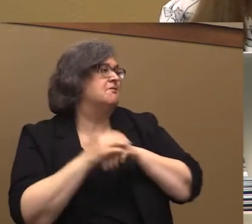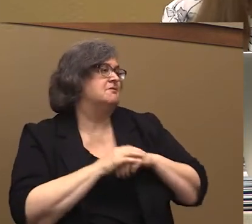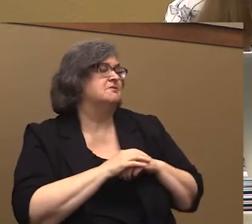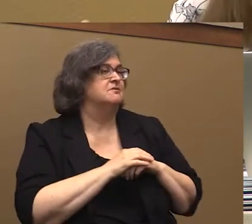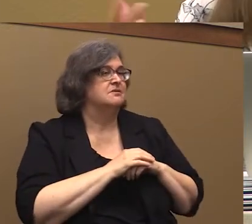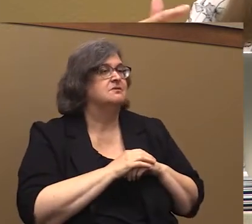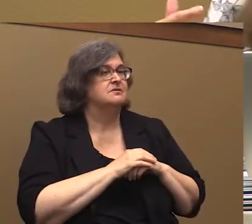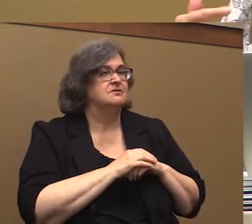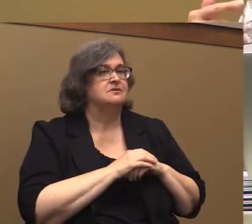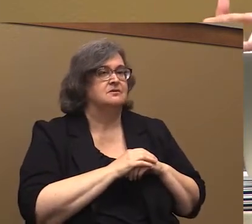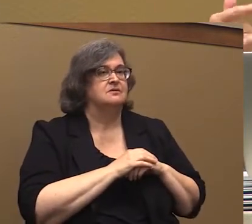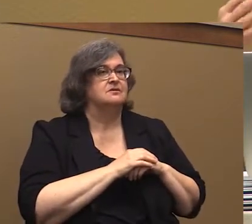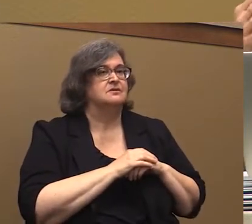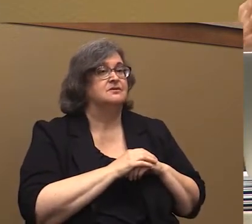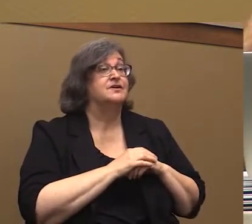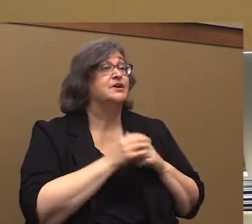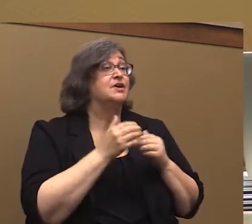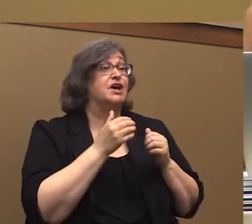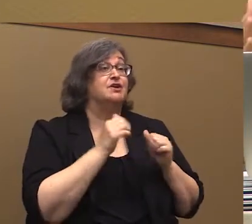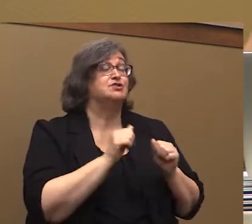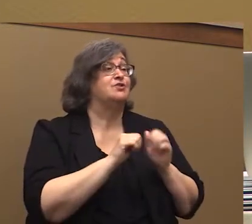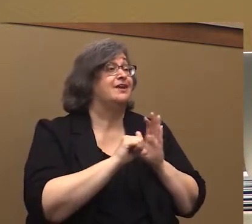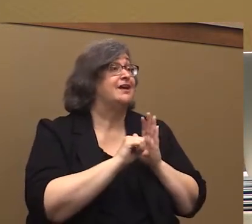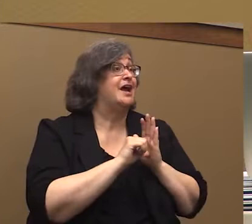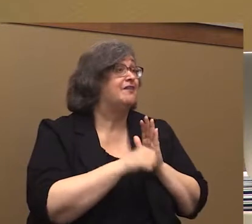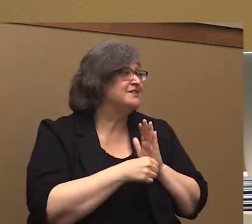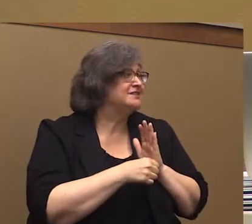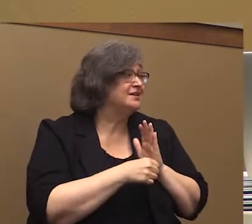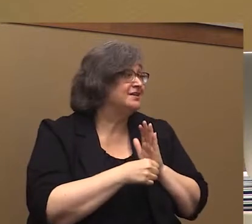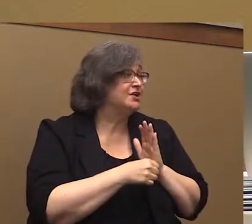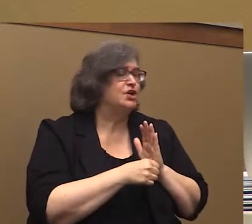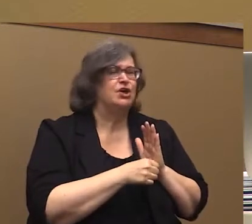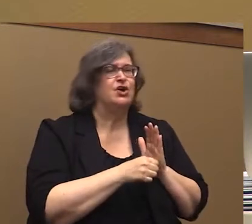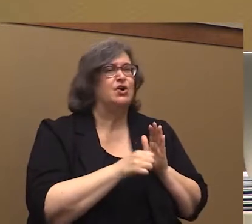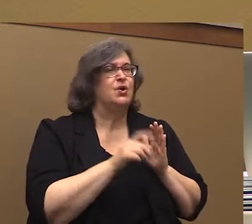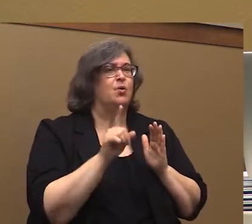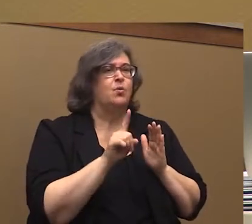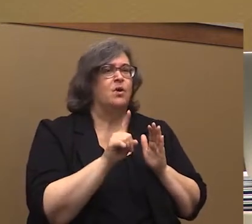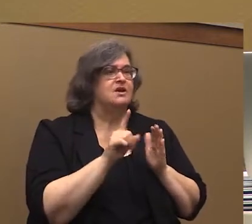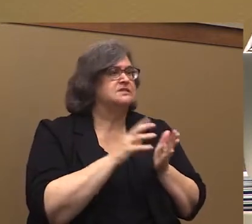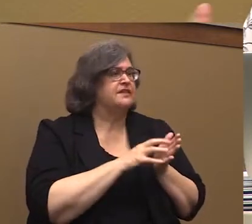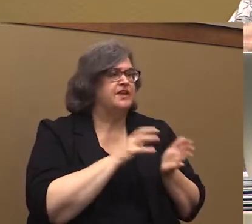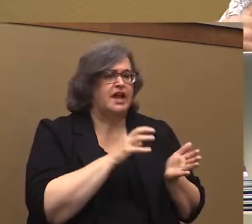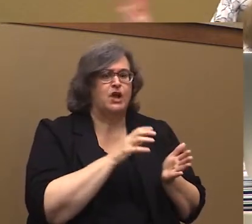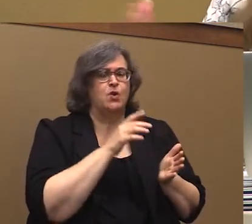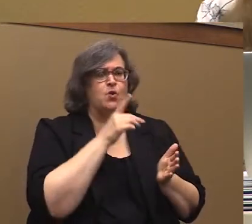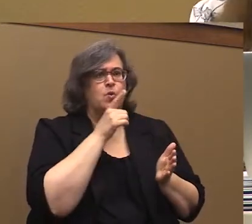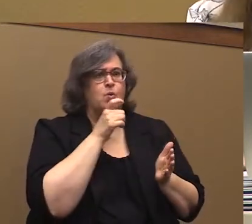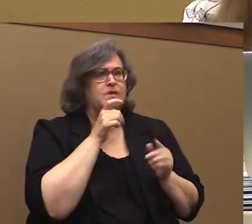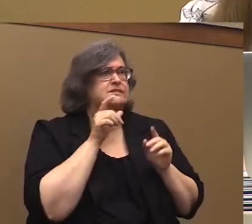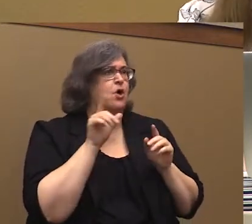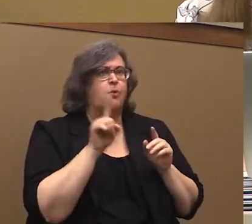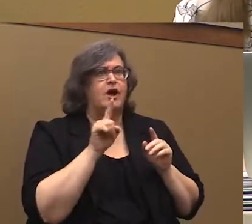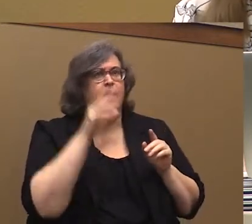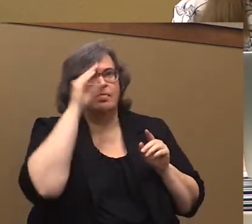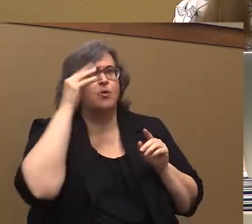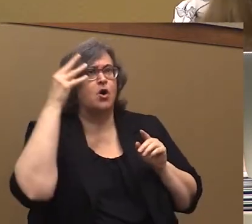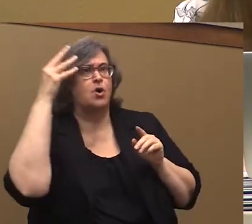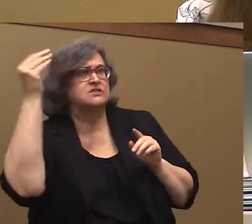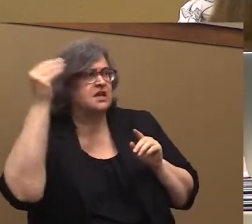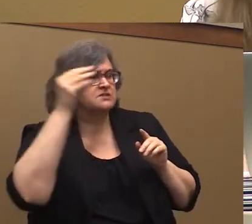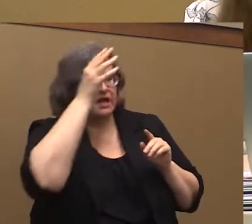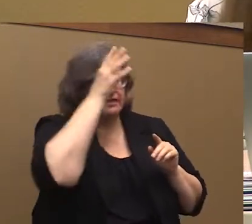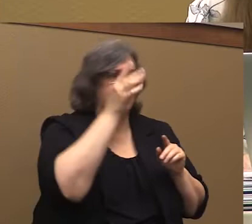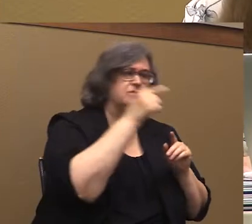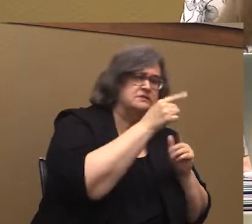baseball. And was trying to emphasize, about where the cake was and who was where, and